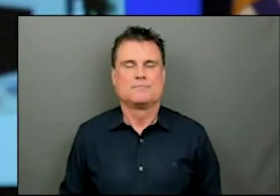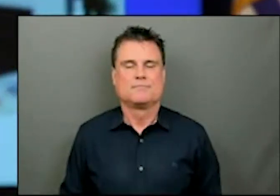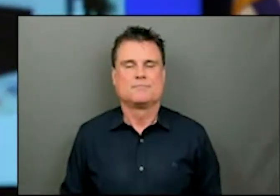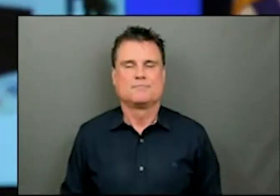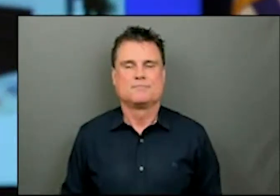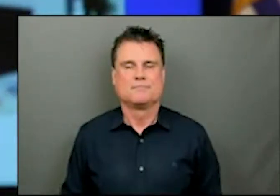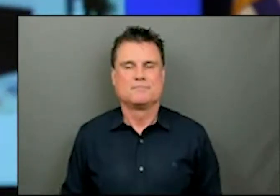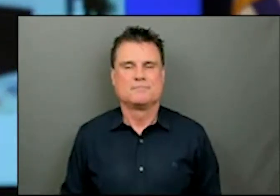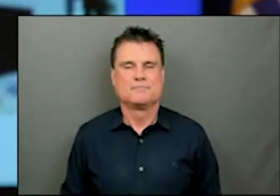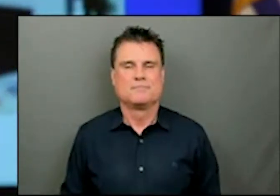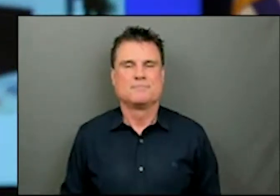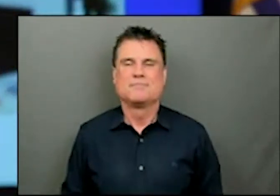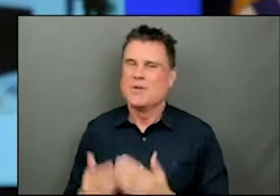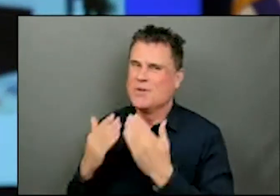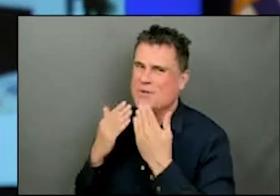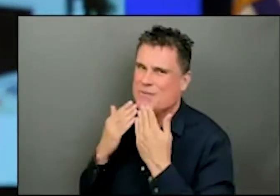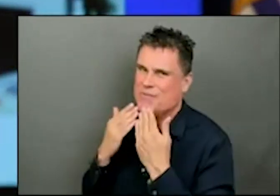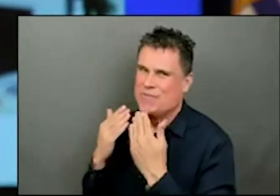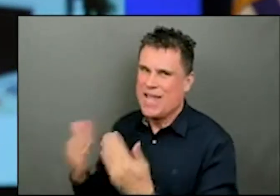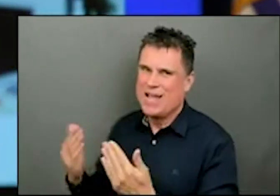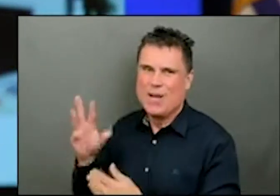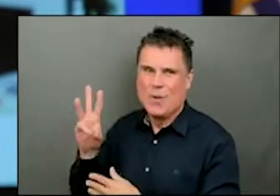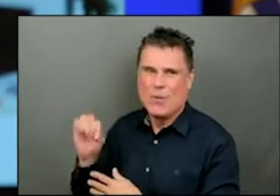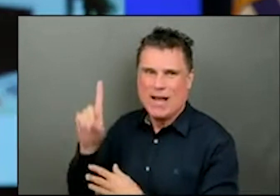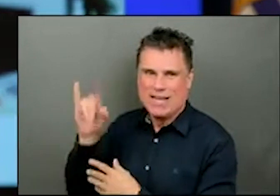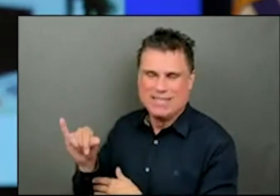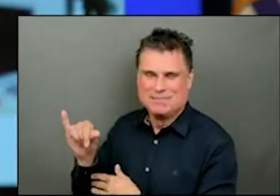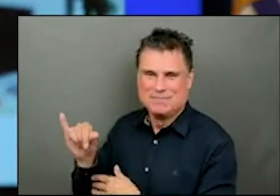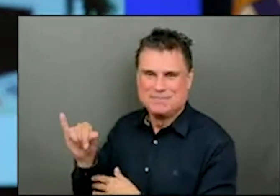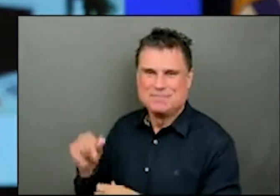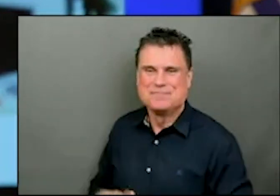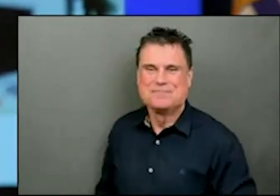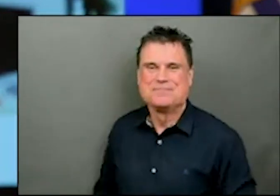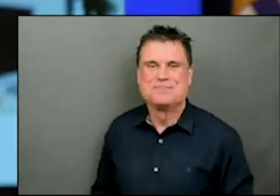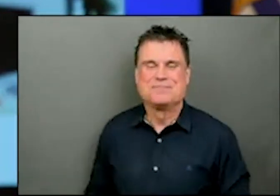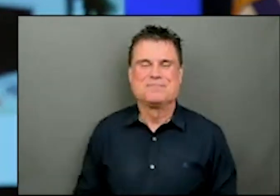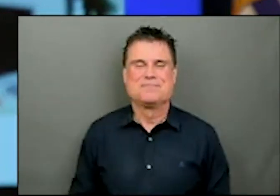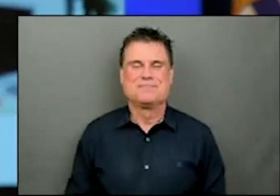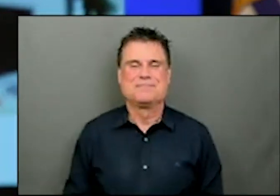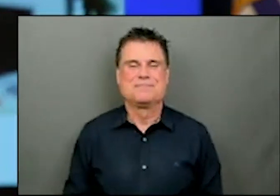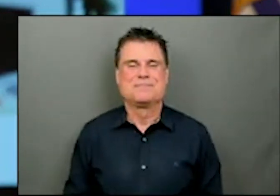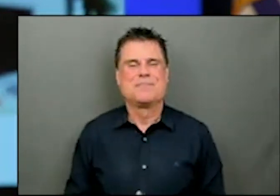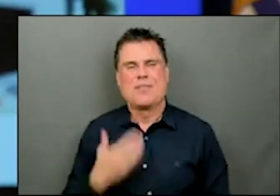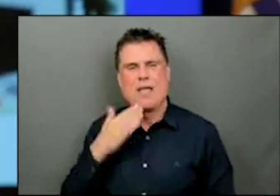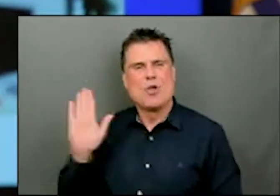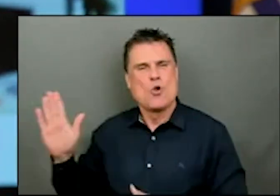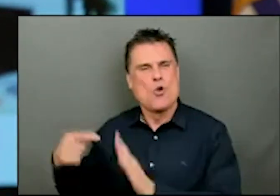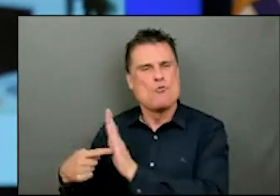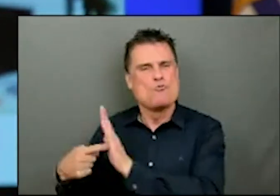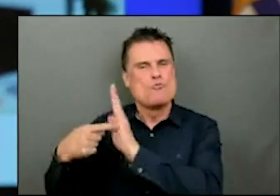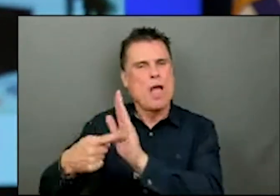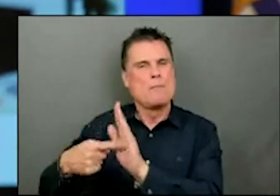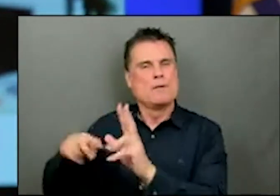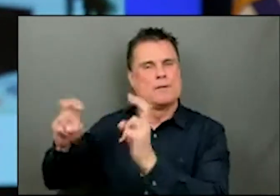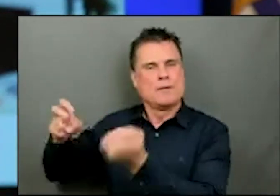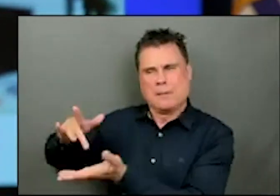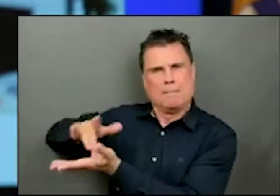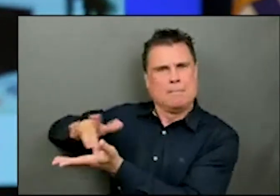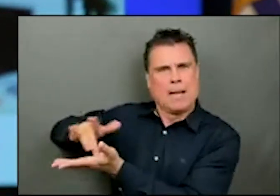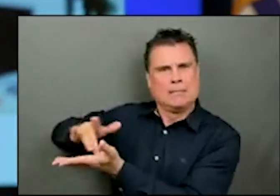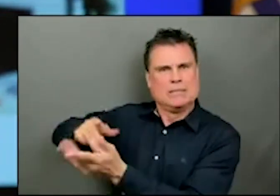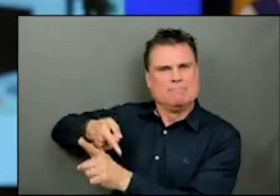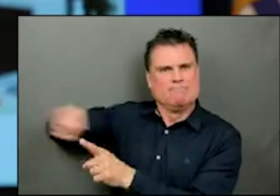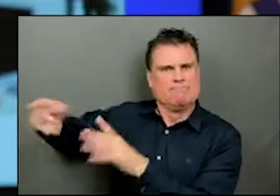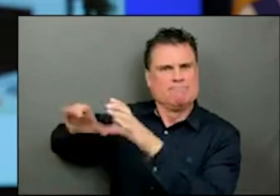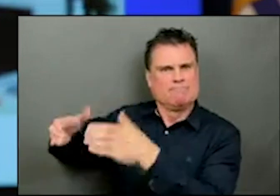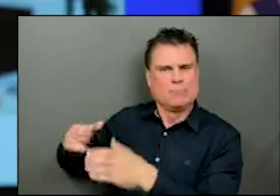Thank you so much, Wendy. Thank you for your comments and representing Life Sciences BC. And we're certainly proud of the role Life